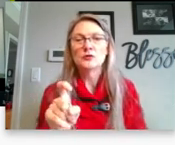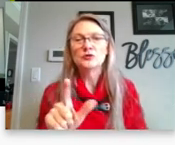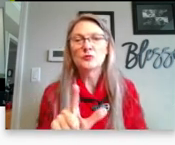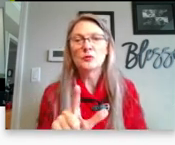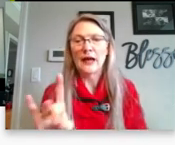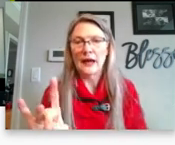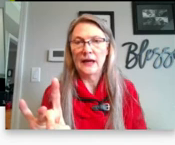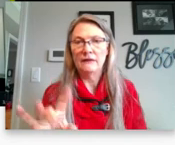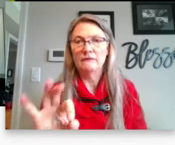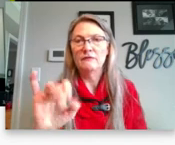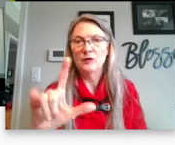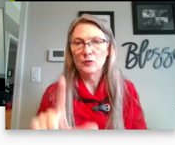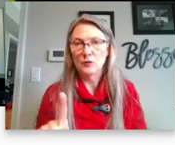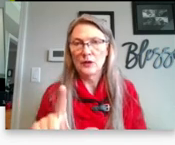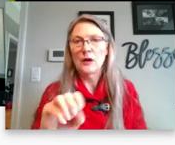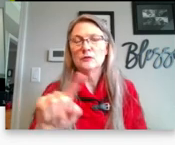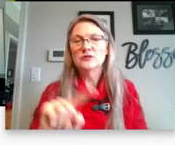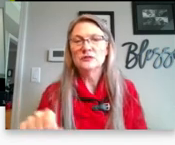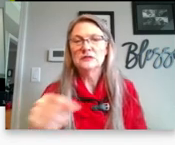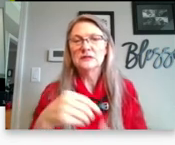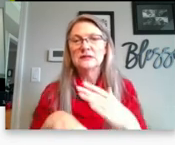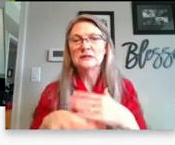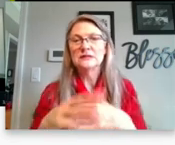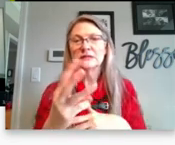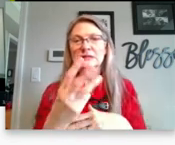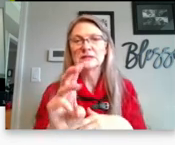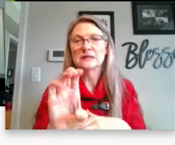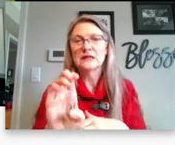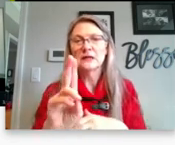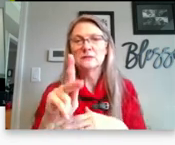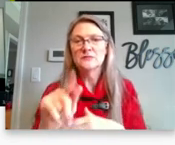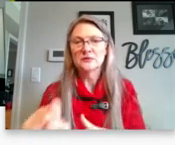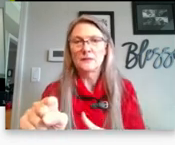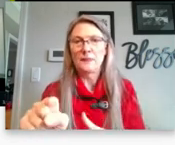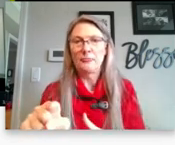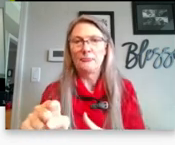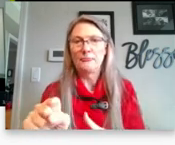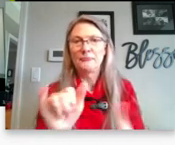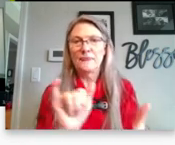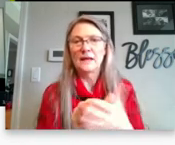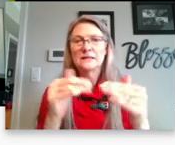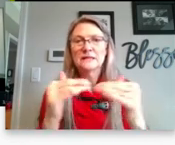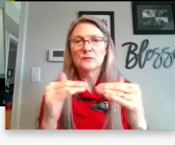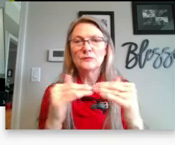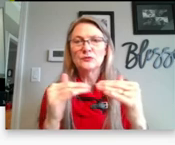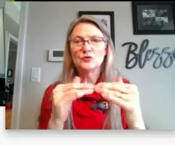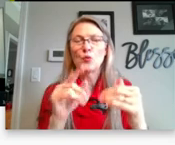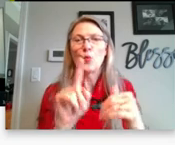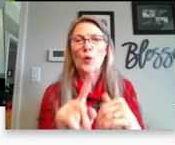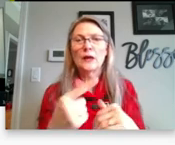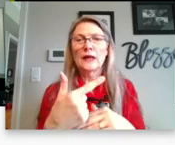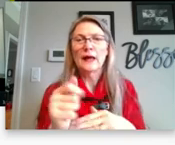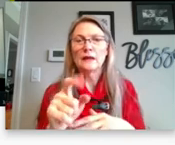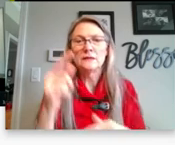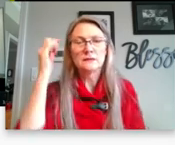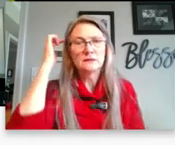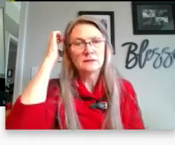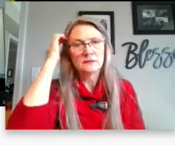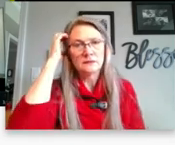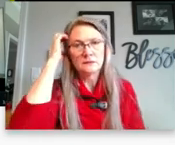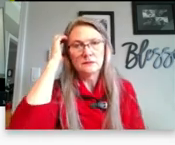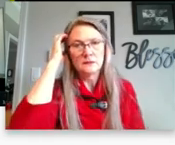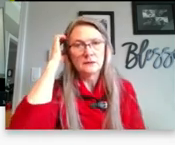128 fluid ounces in 16 cups, which you know is equivalent to 1 gallon. So I know there's 128